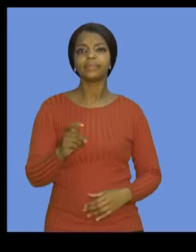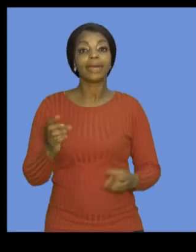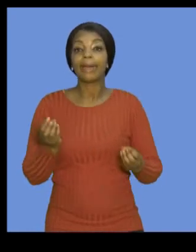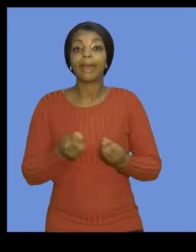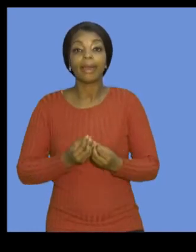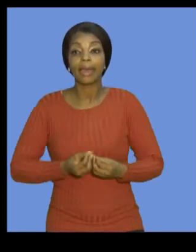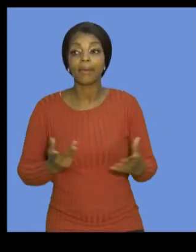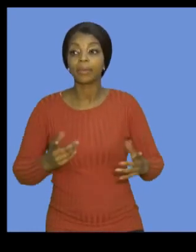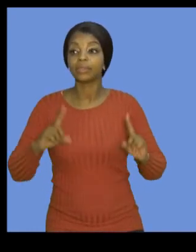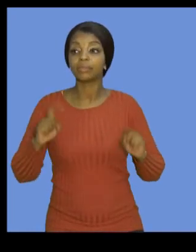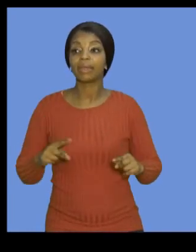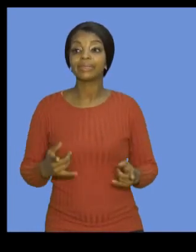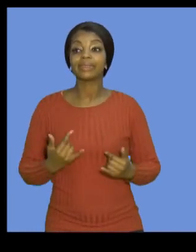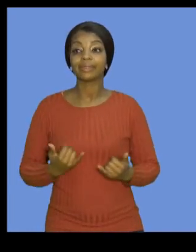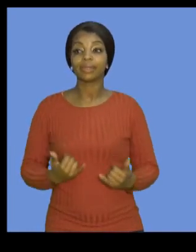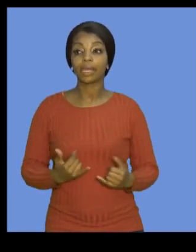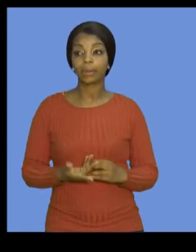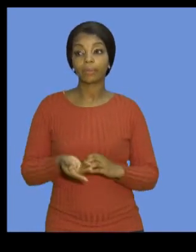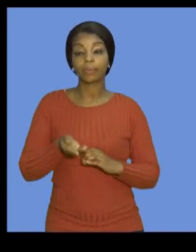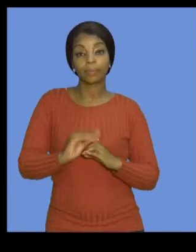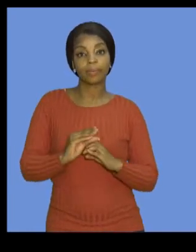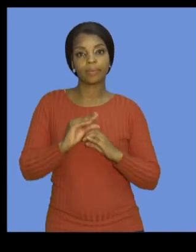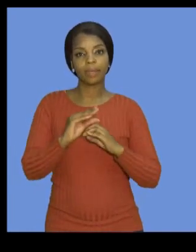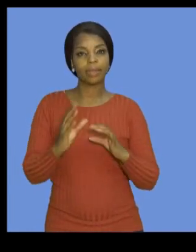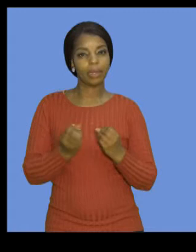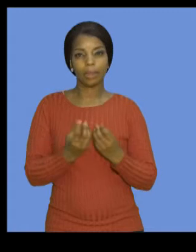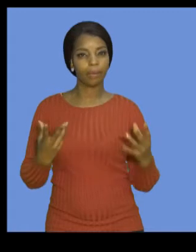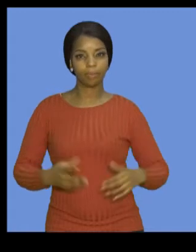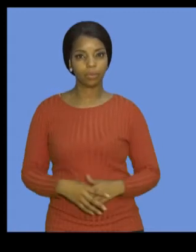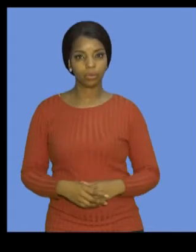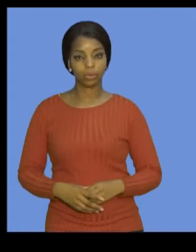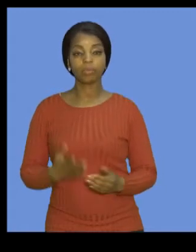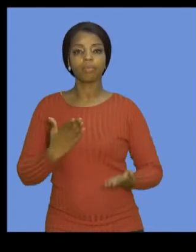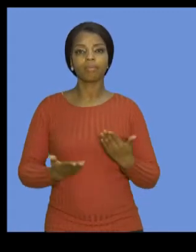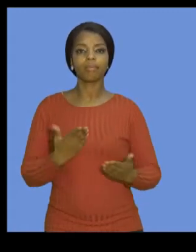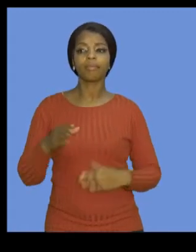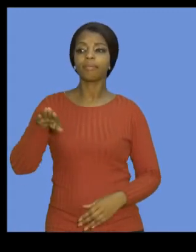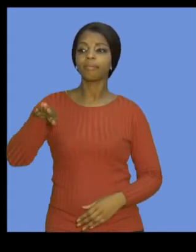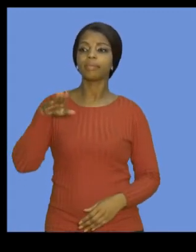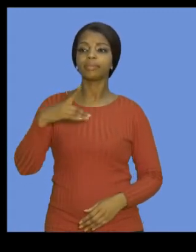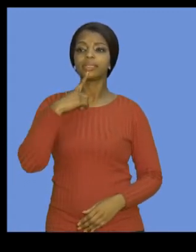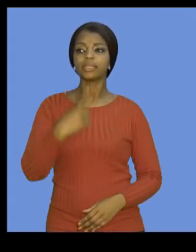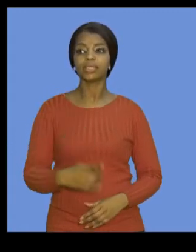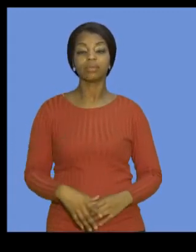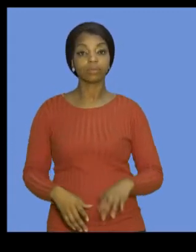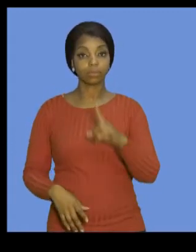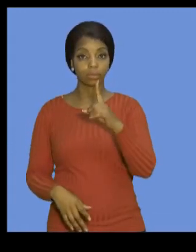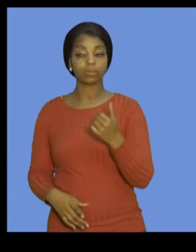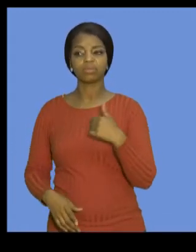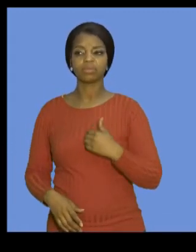she then invest now? If her banker says, we will give you a guaranteed return